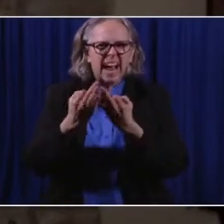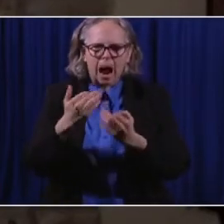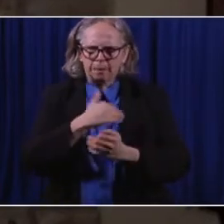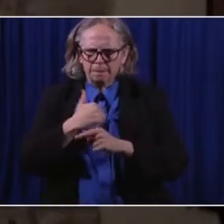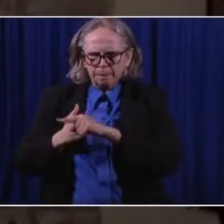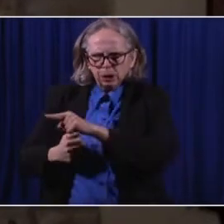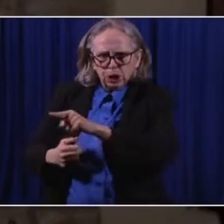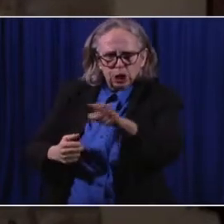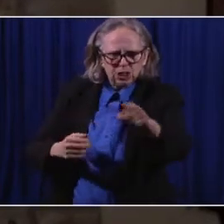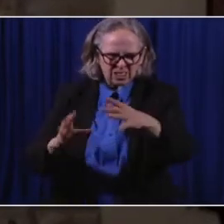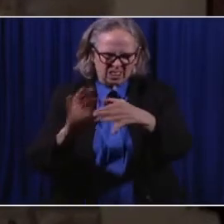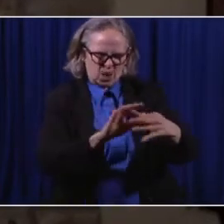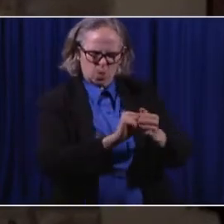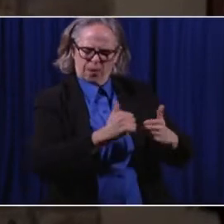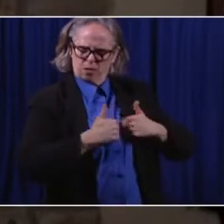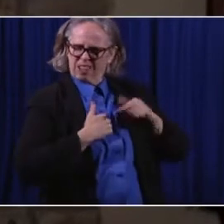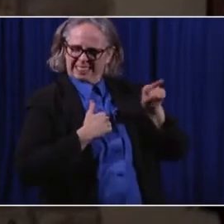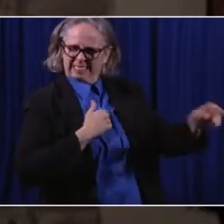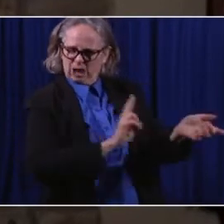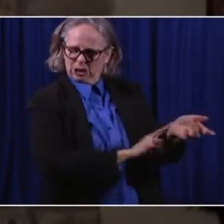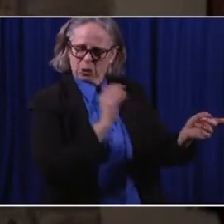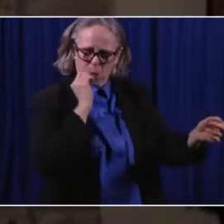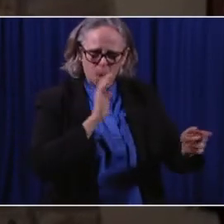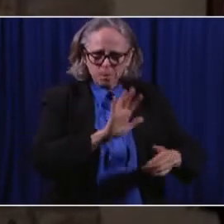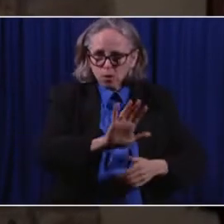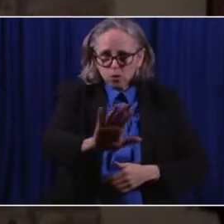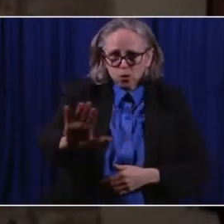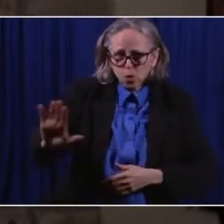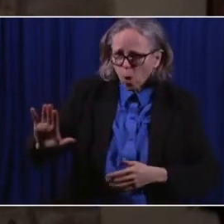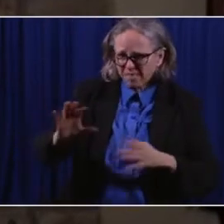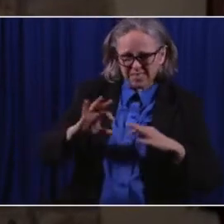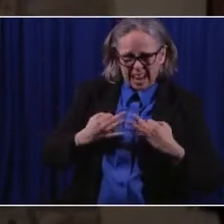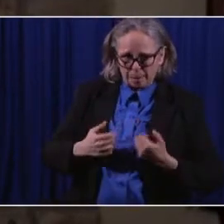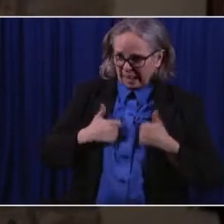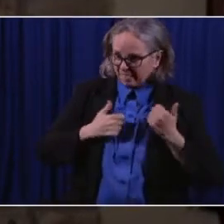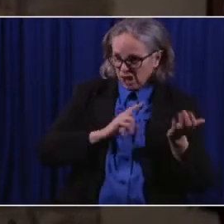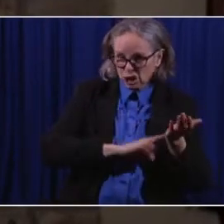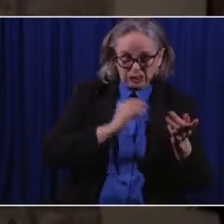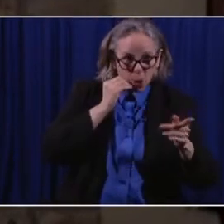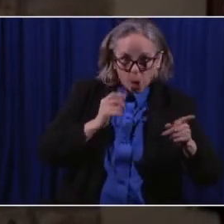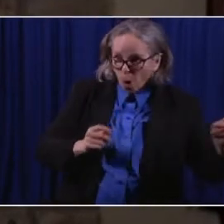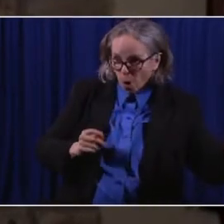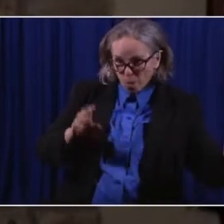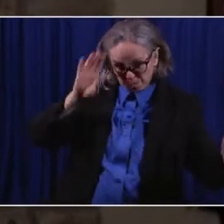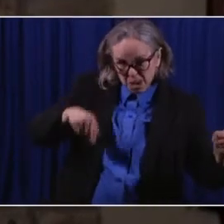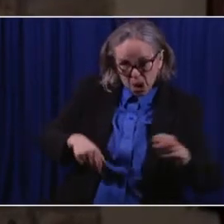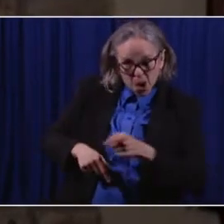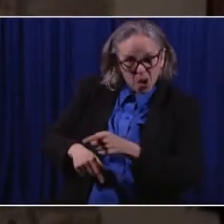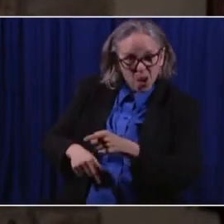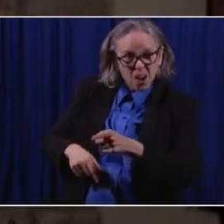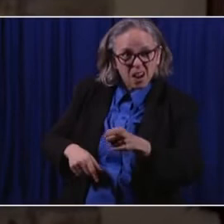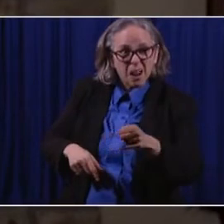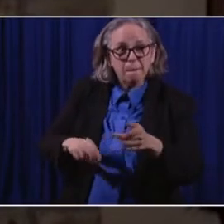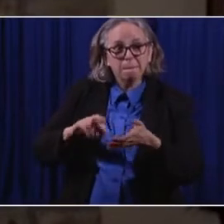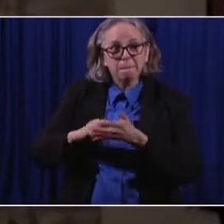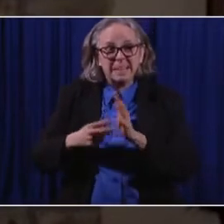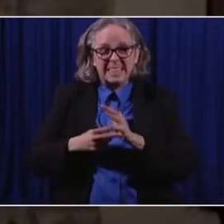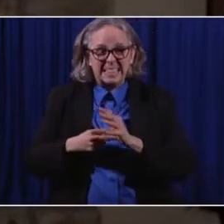reason that person, your loved one, should not get the vaccine. You know, again, you might want to talk to